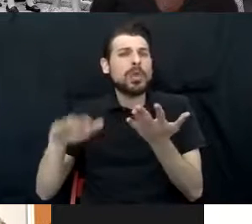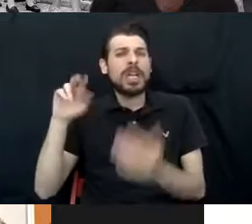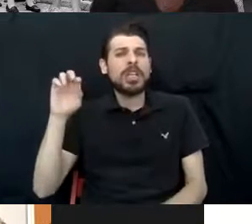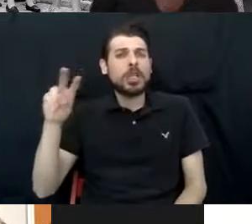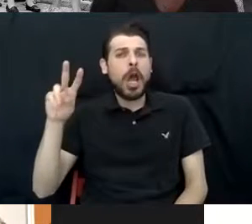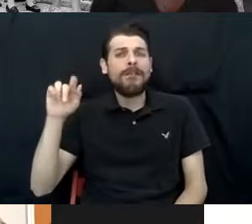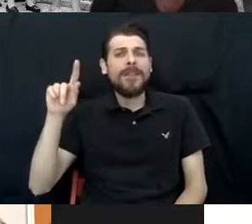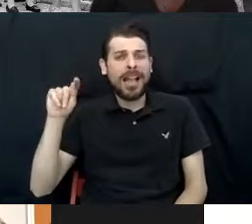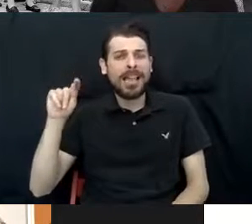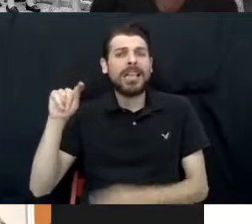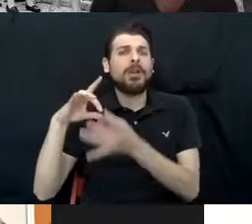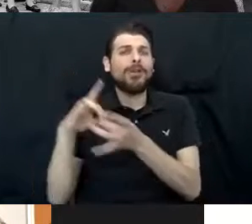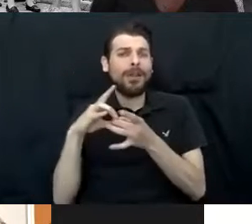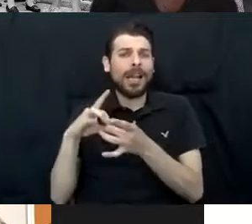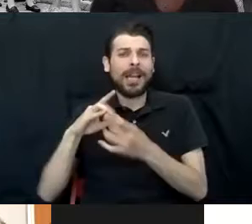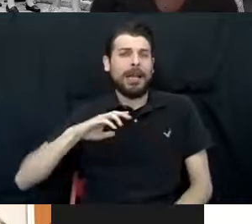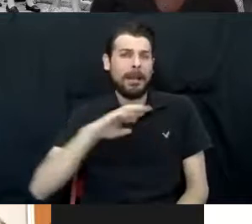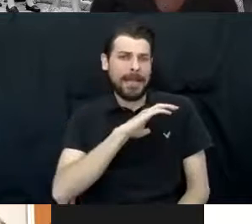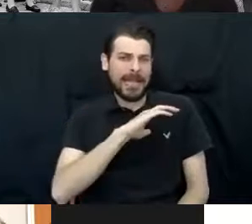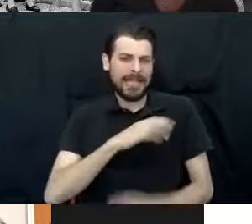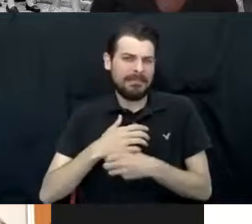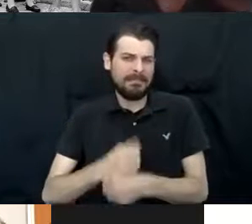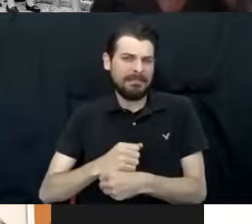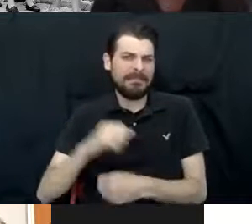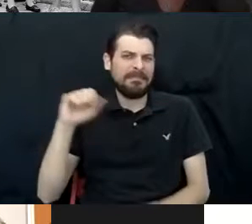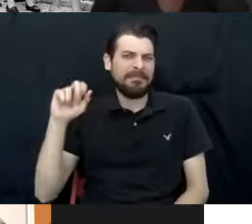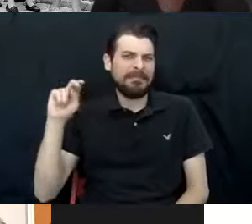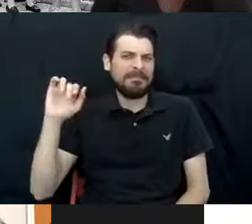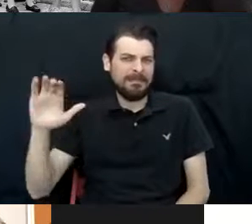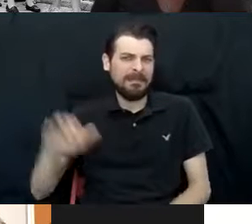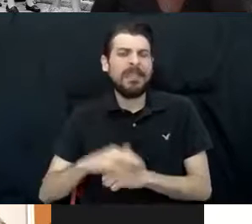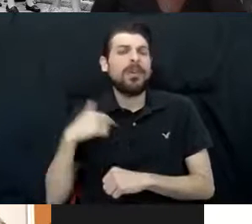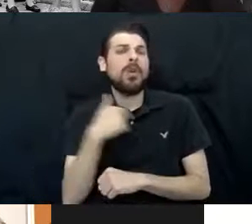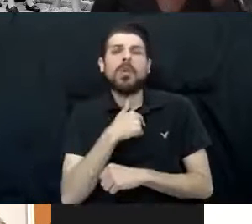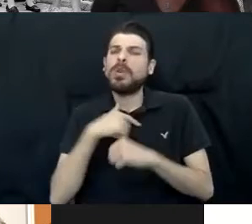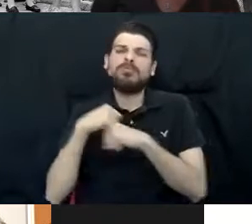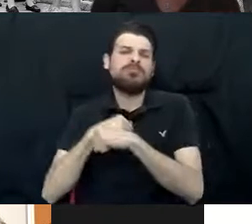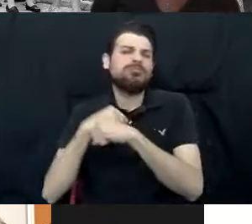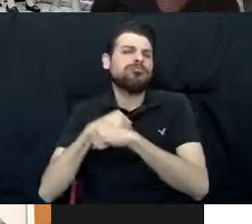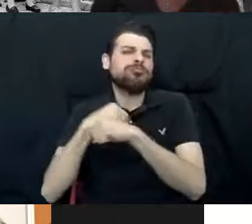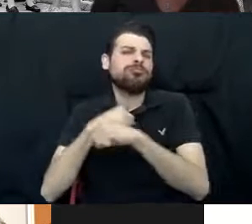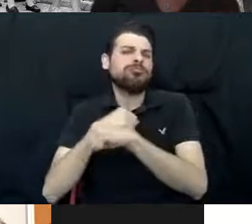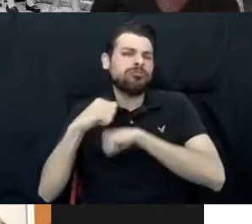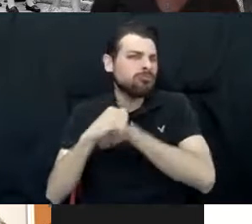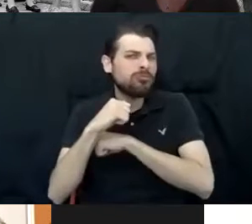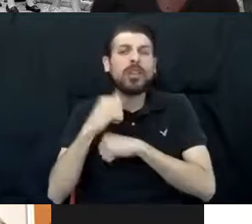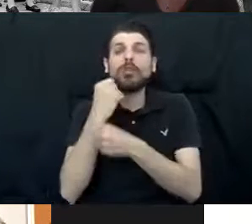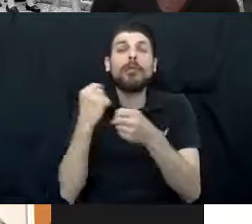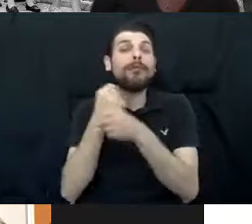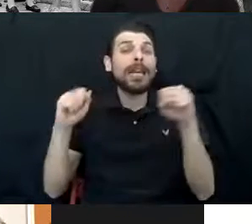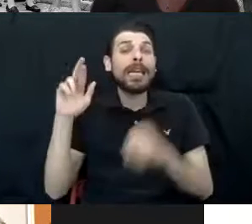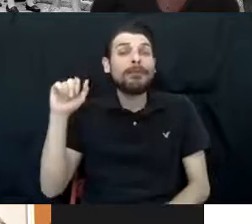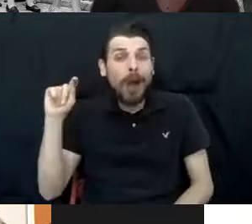Committee, was the young activist group that bravely continued the incredibly dangerous freedom rides and did